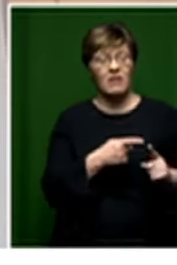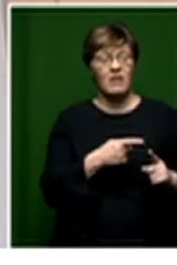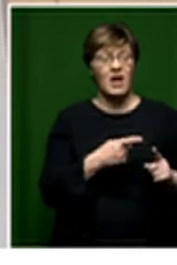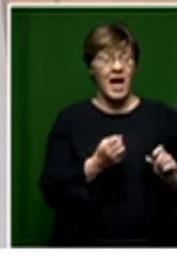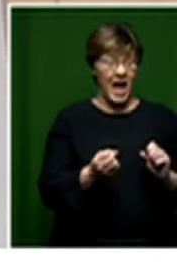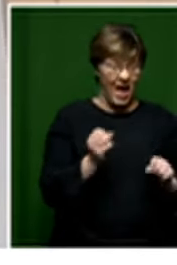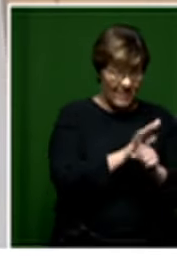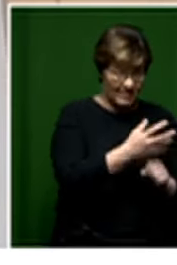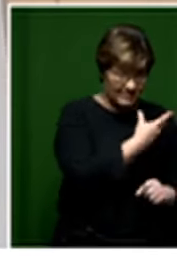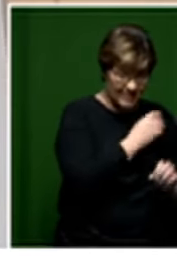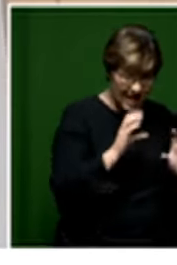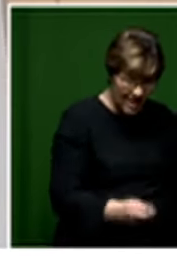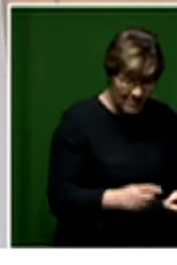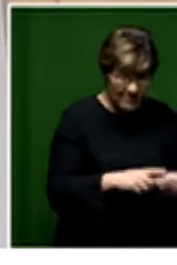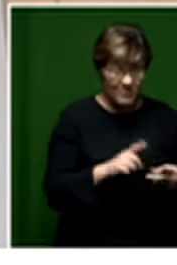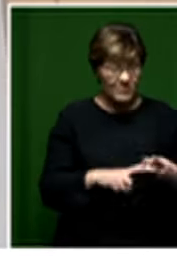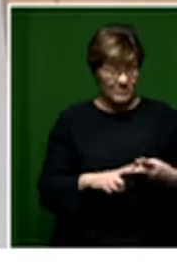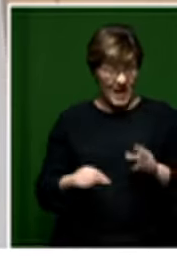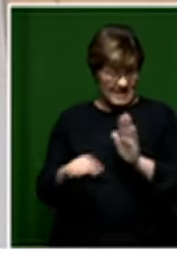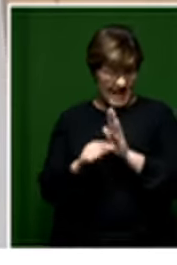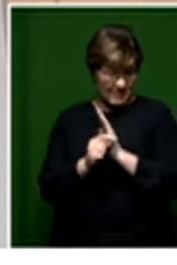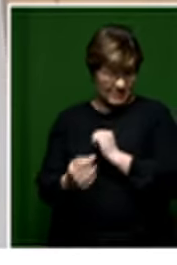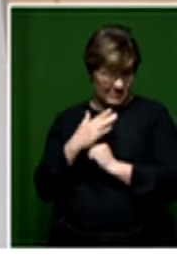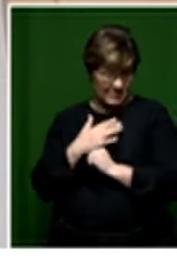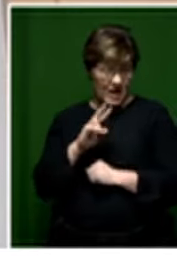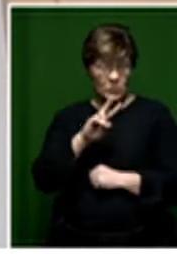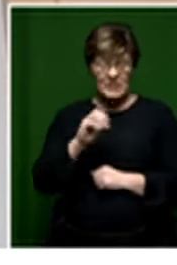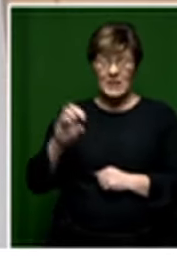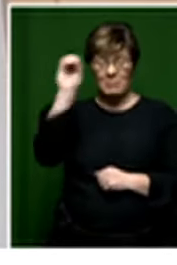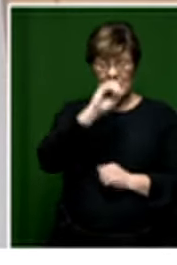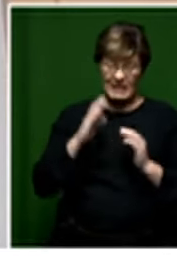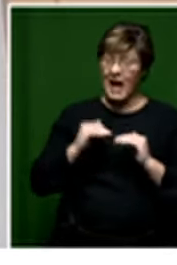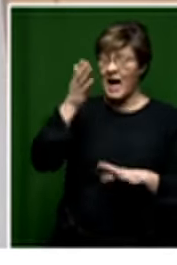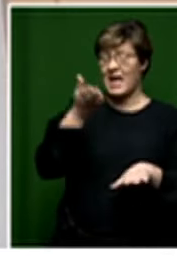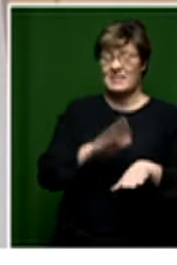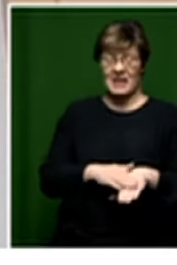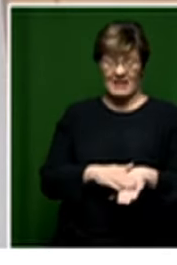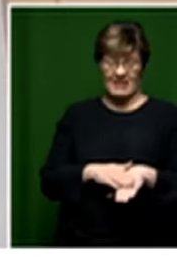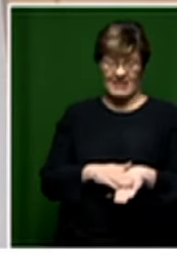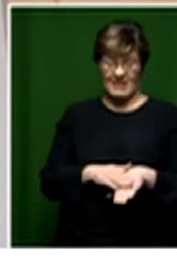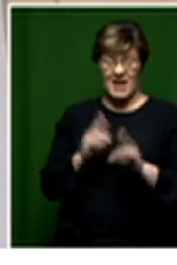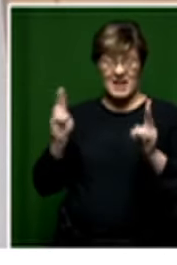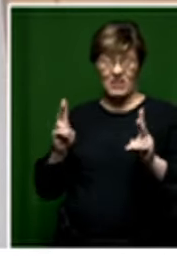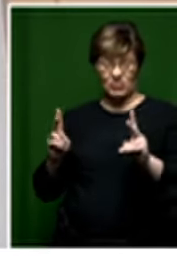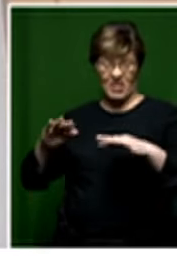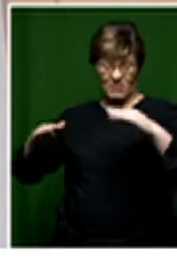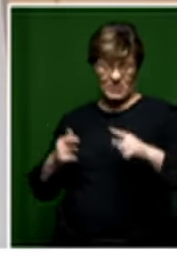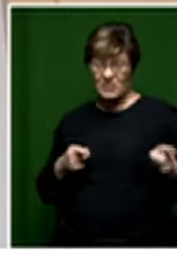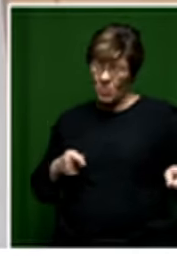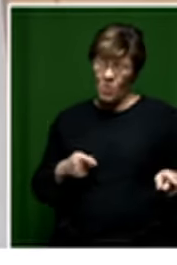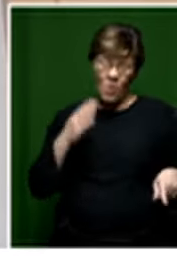effects. It's more than 20% higher than the national average. So they have sort of